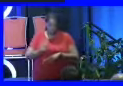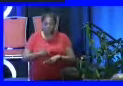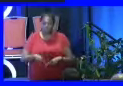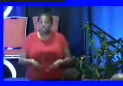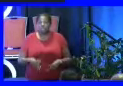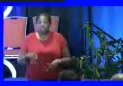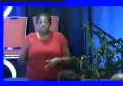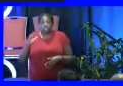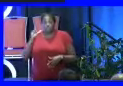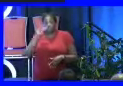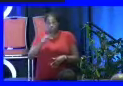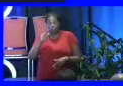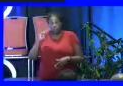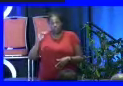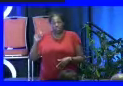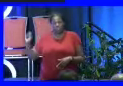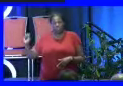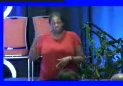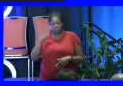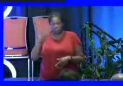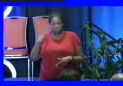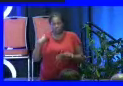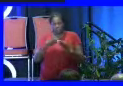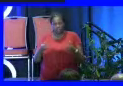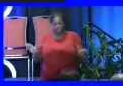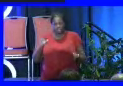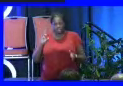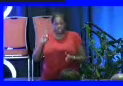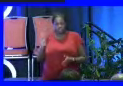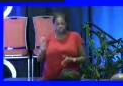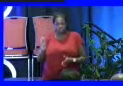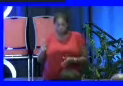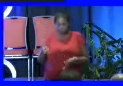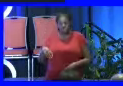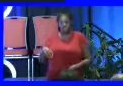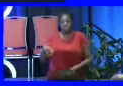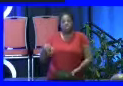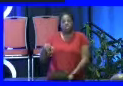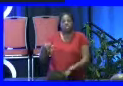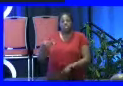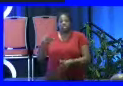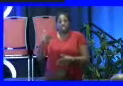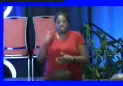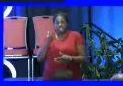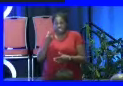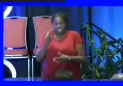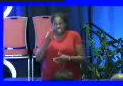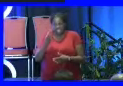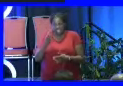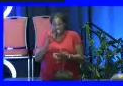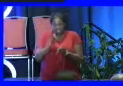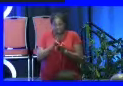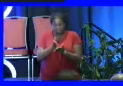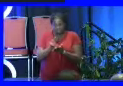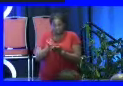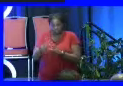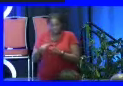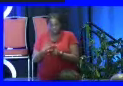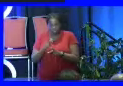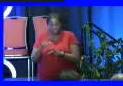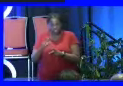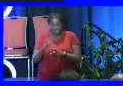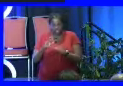in Massachusetts, you'll see we have a public dashboard. It combines data from 11 continuums of care, as well as our